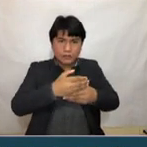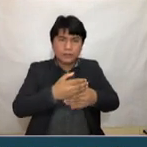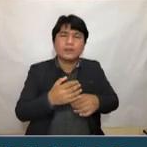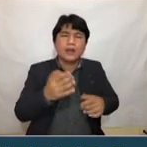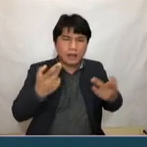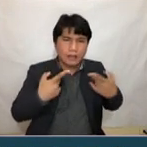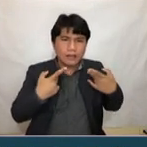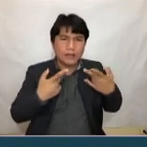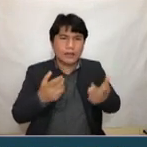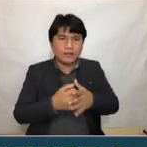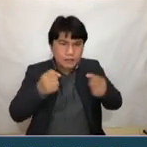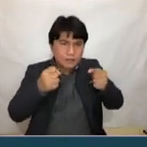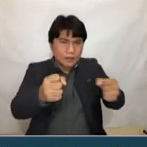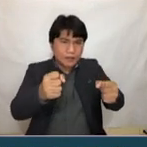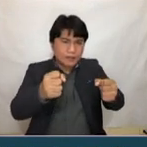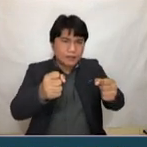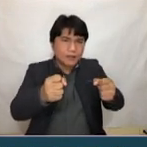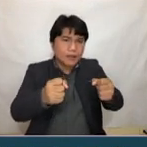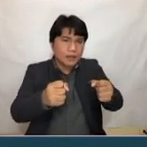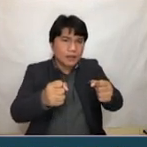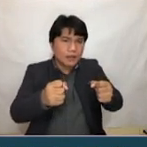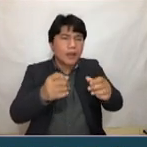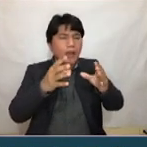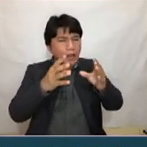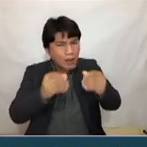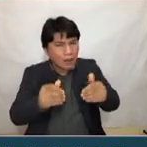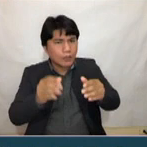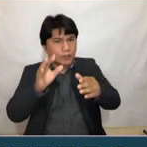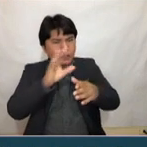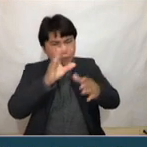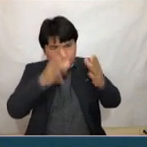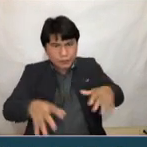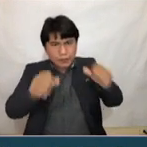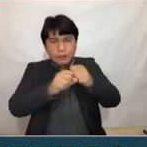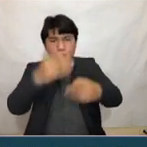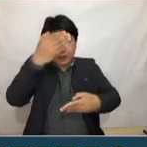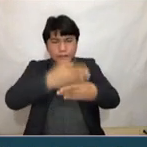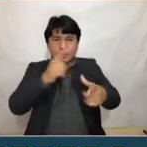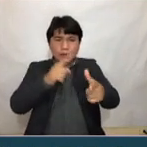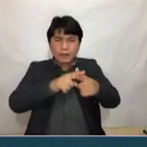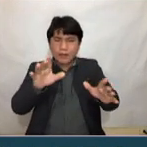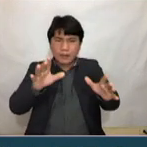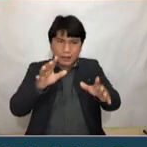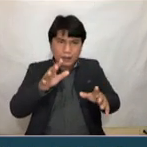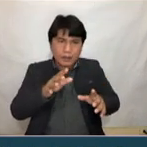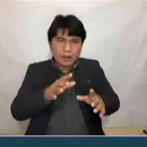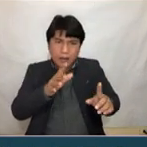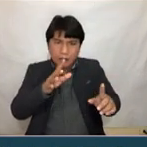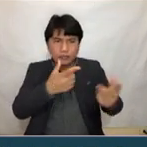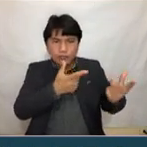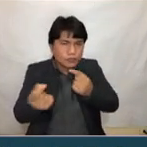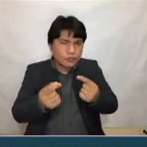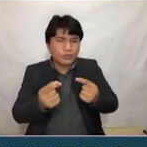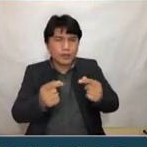a strategy on how to begin to lift the lockdown and apply a recovery process